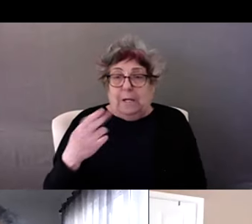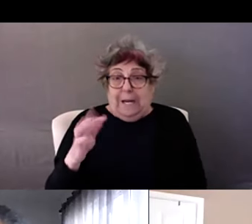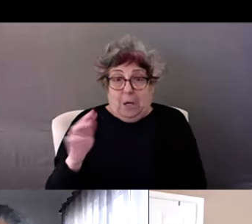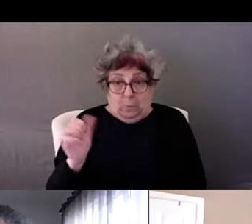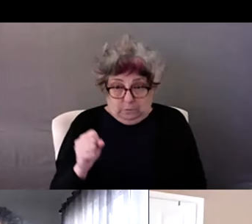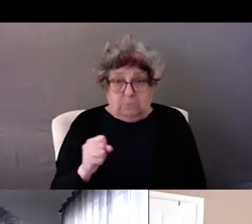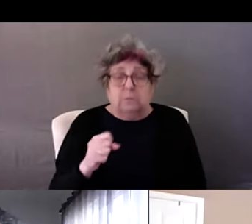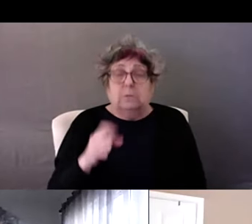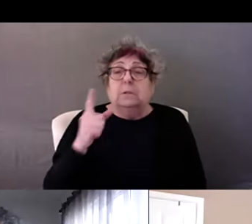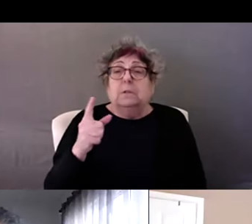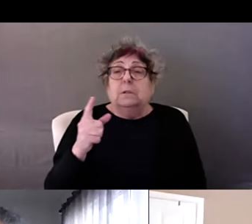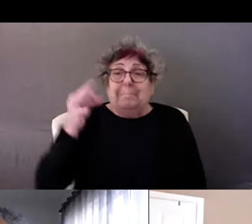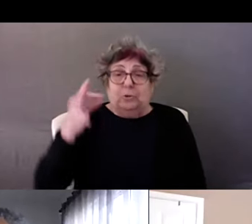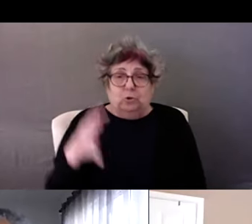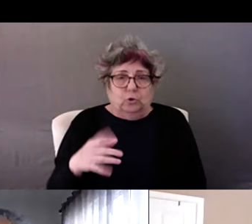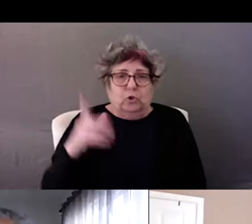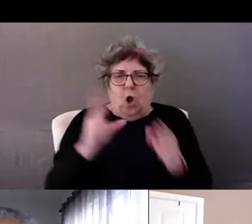Conference of Richmond, has a question.